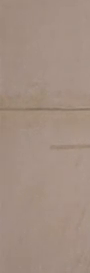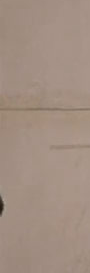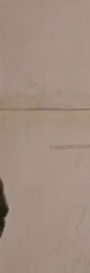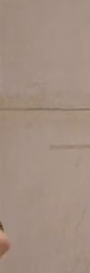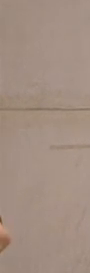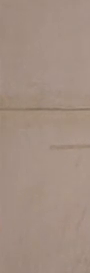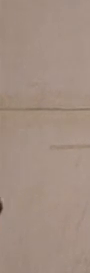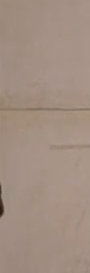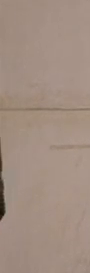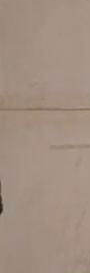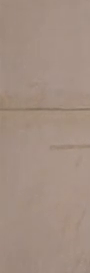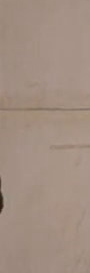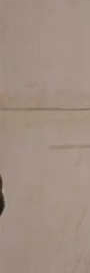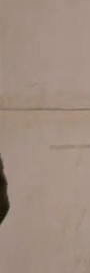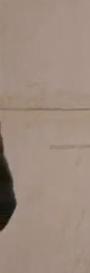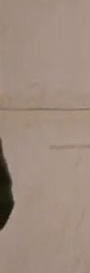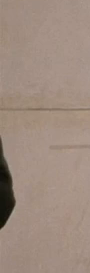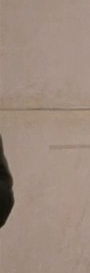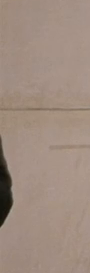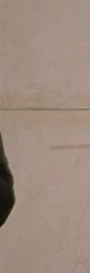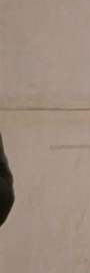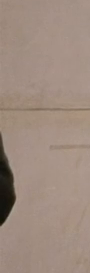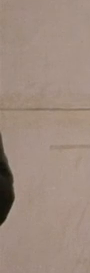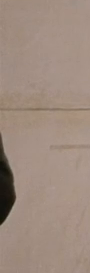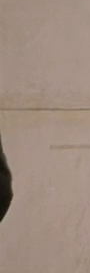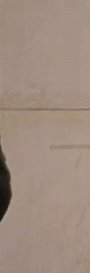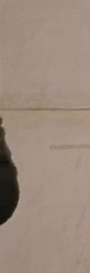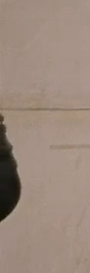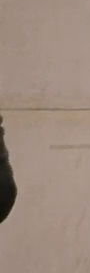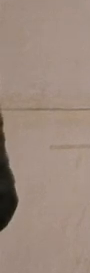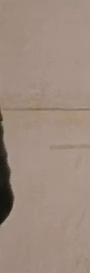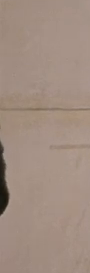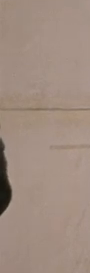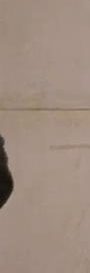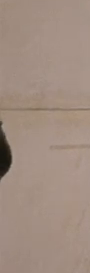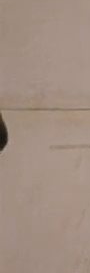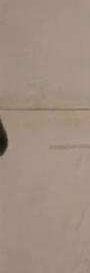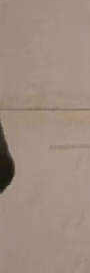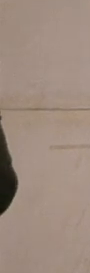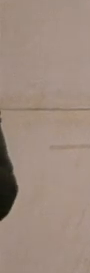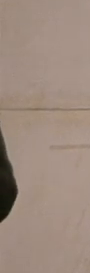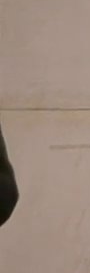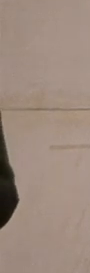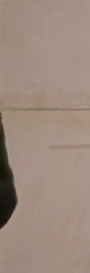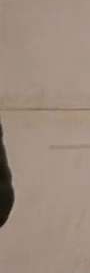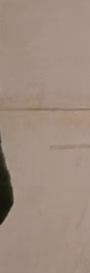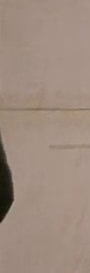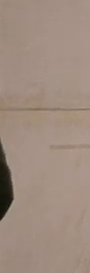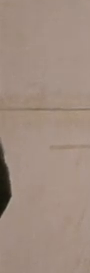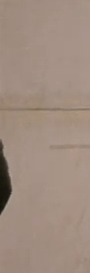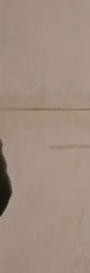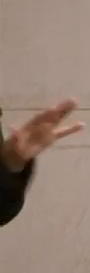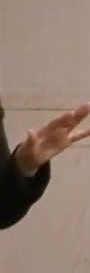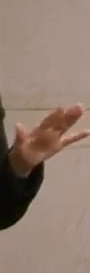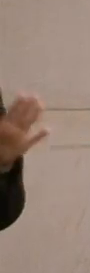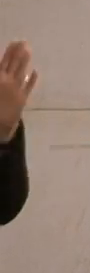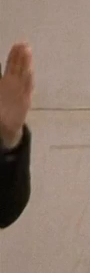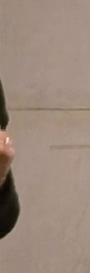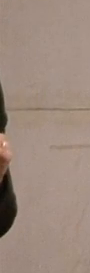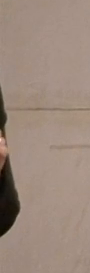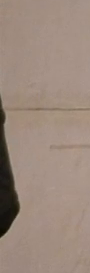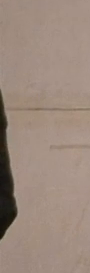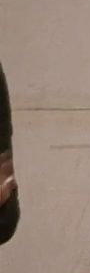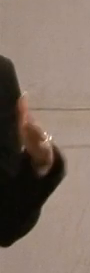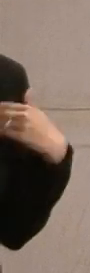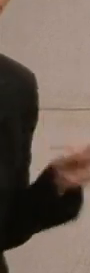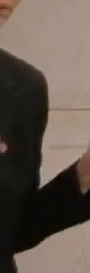up for our founding ideals, you are sending a powerful message of hope to young people and adults who